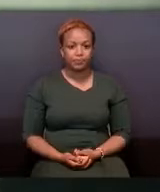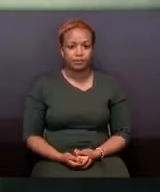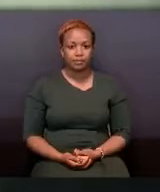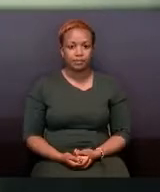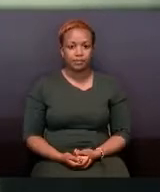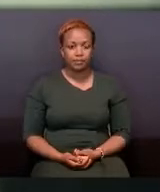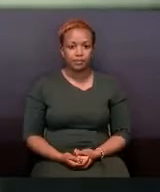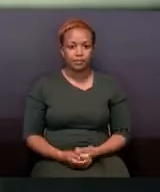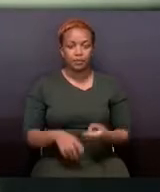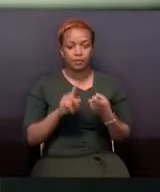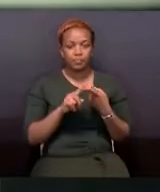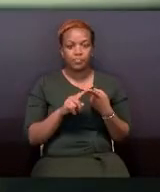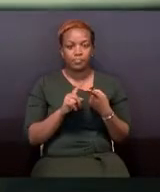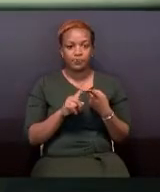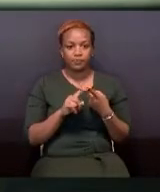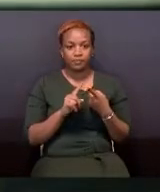First of all,